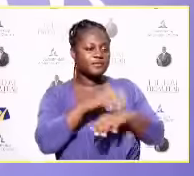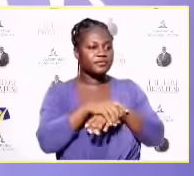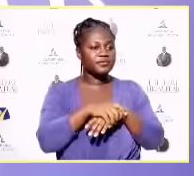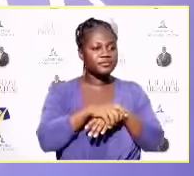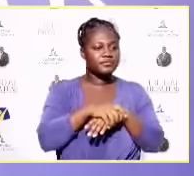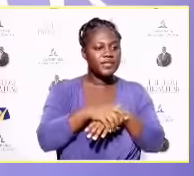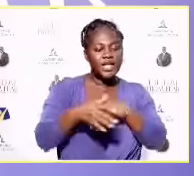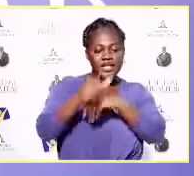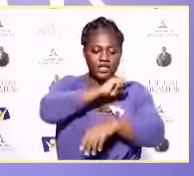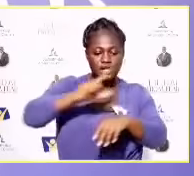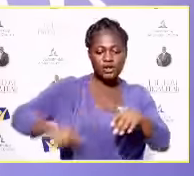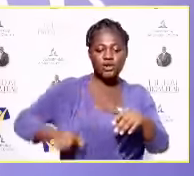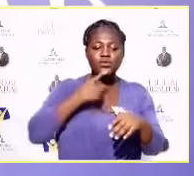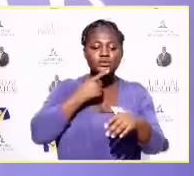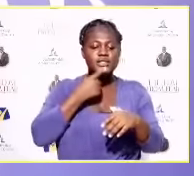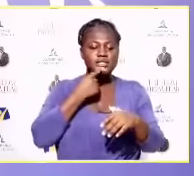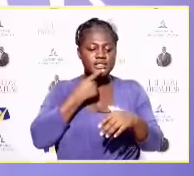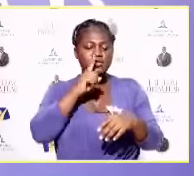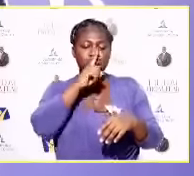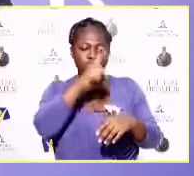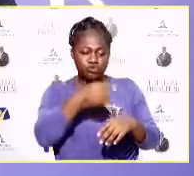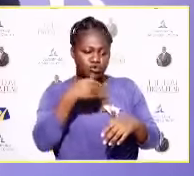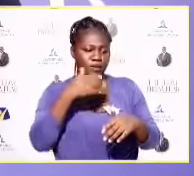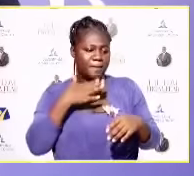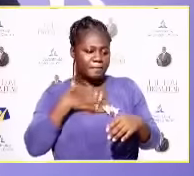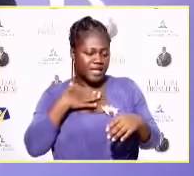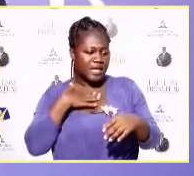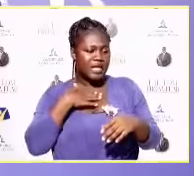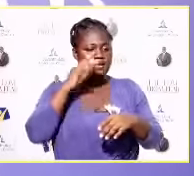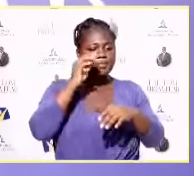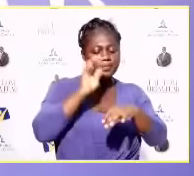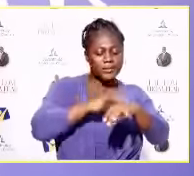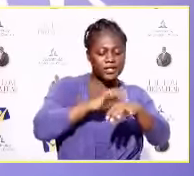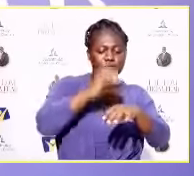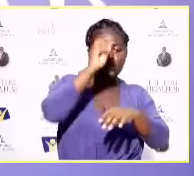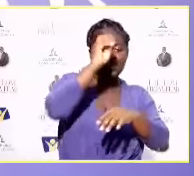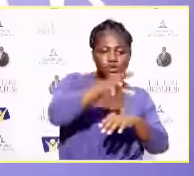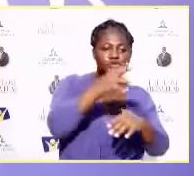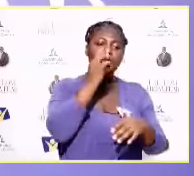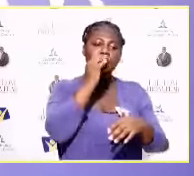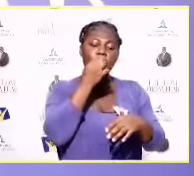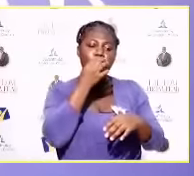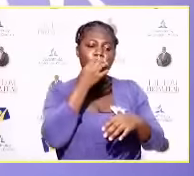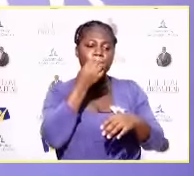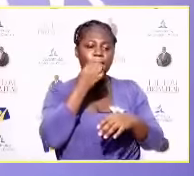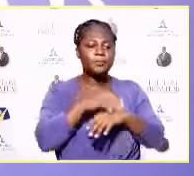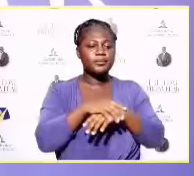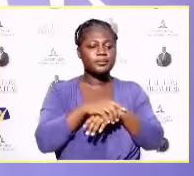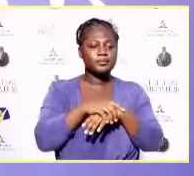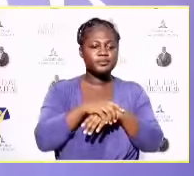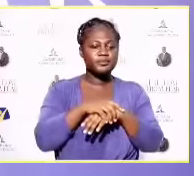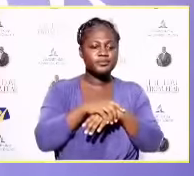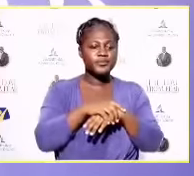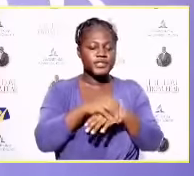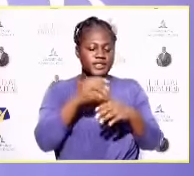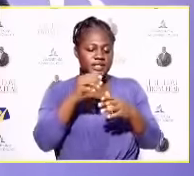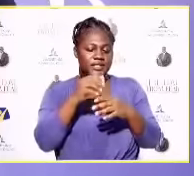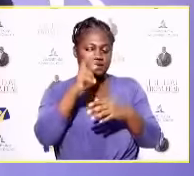the Lord said unto me, behold, I have put my words in thy mouth. And favor number